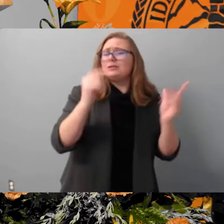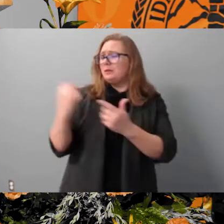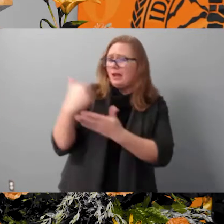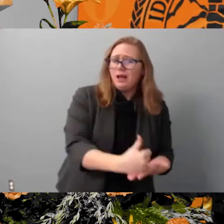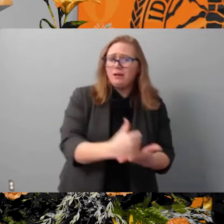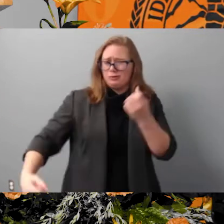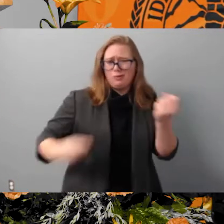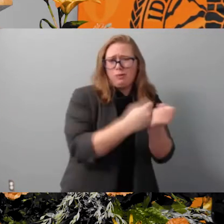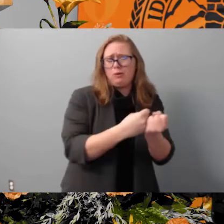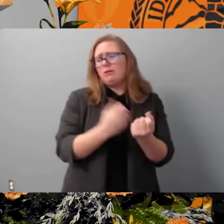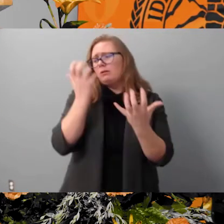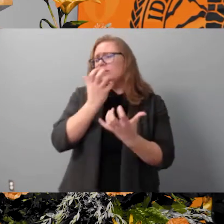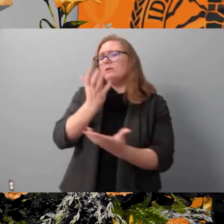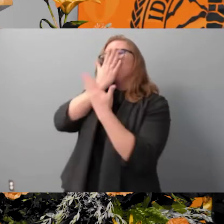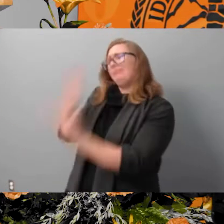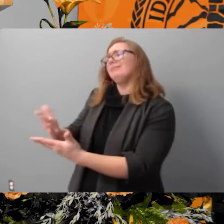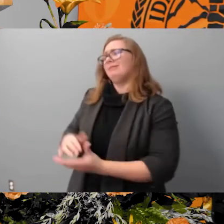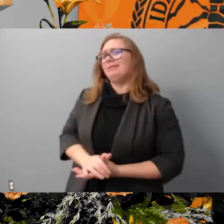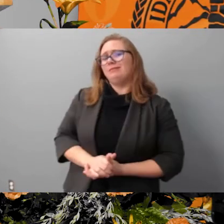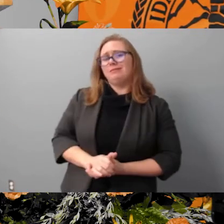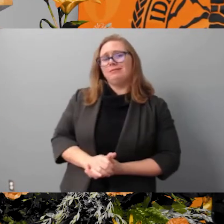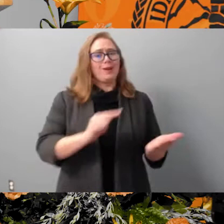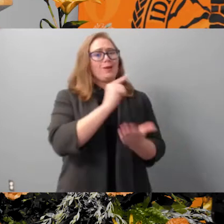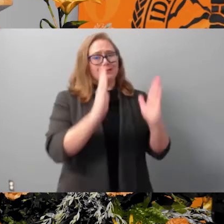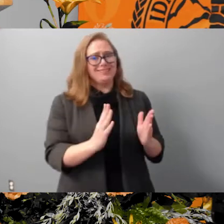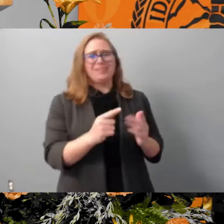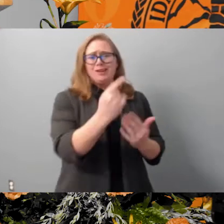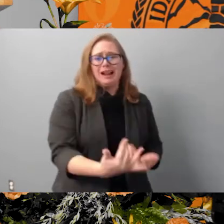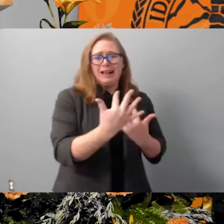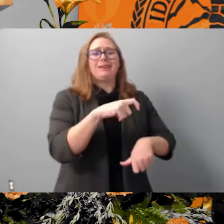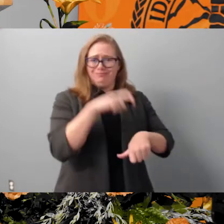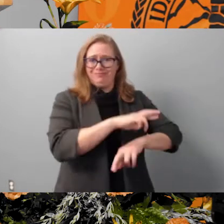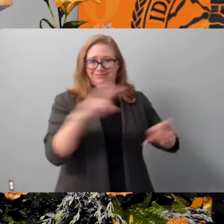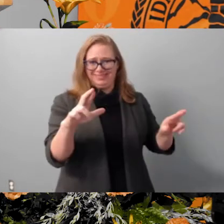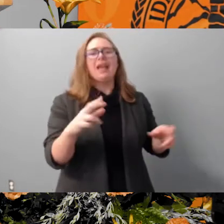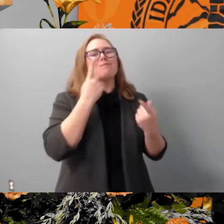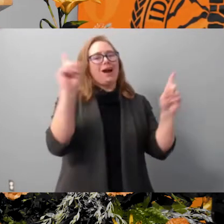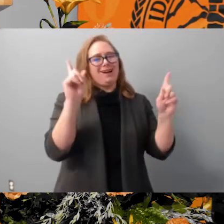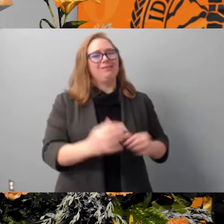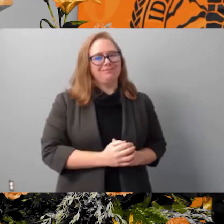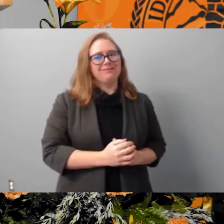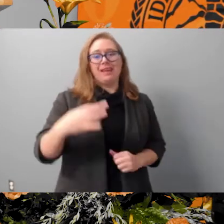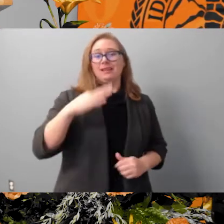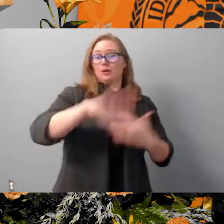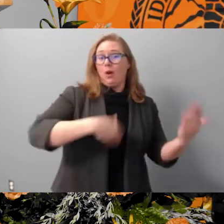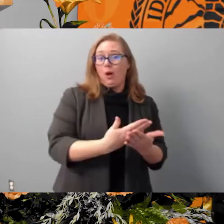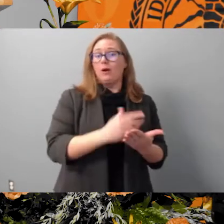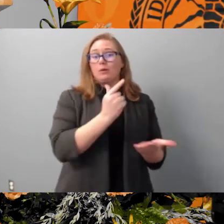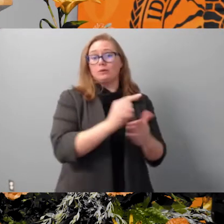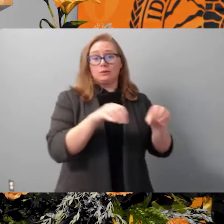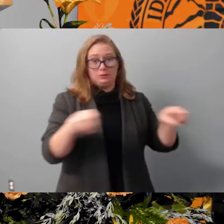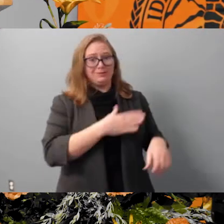discipline. And now, graduates, the moment you have all been waiting for. Would the candidates for all graduate degrees